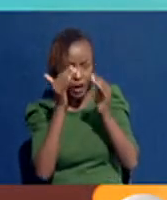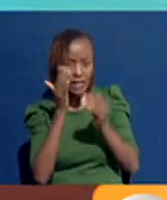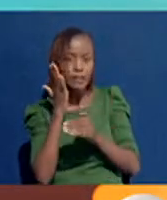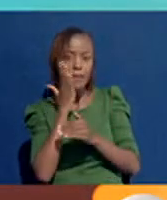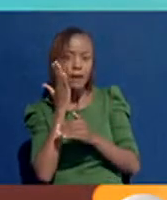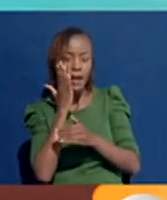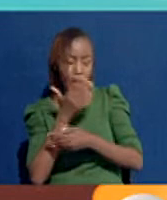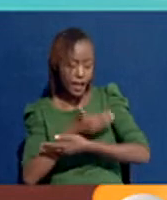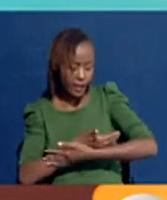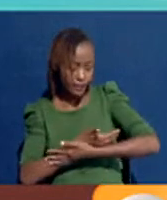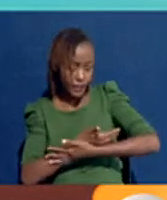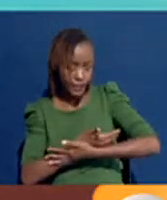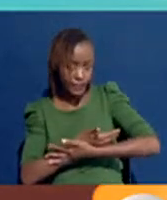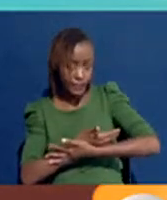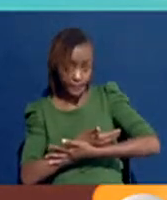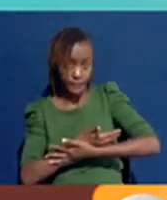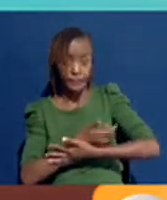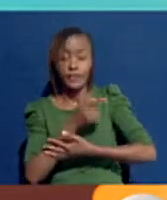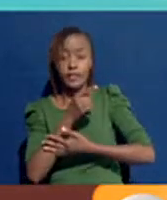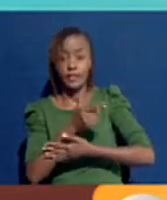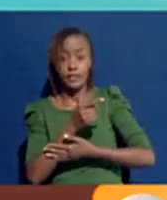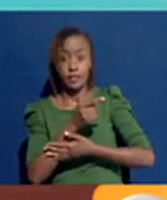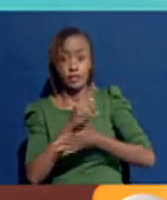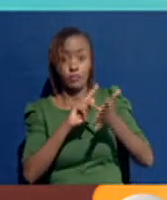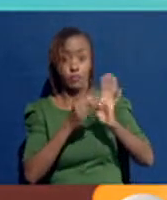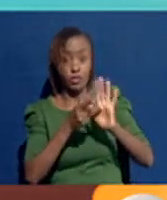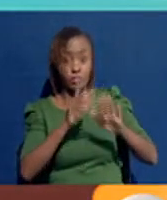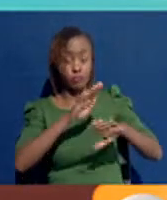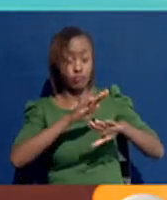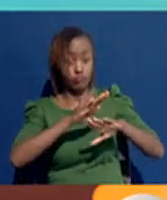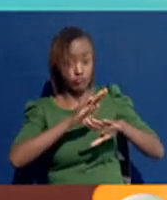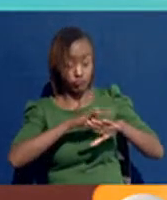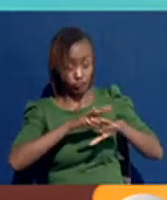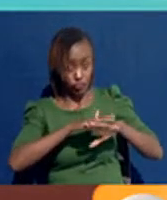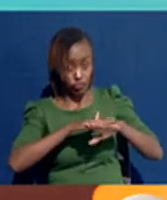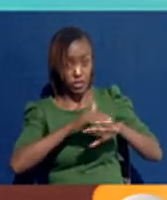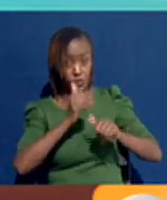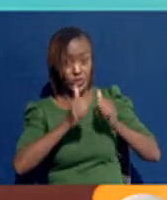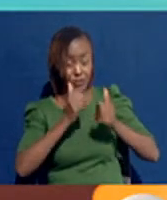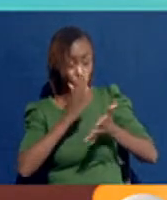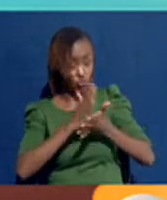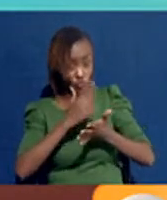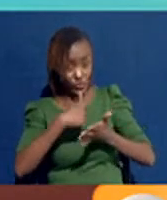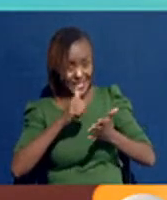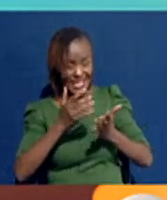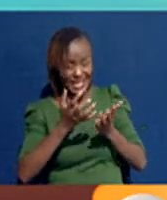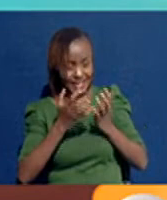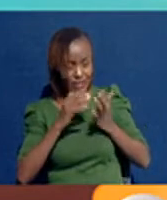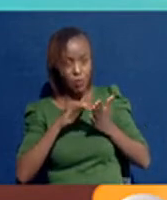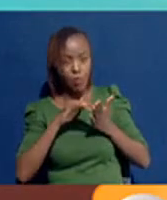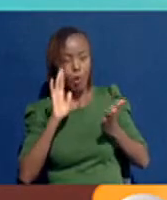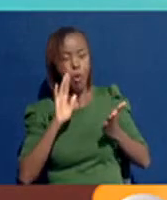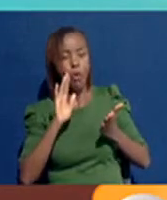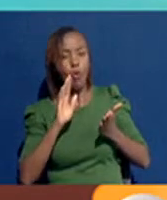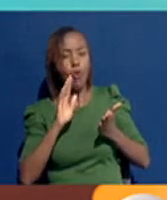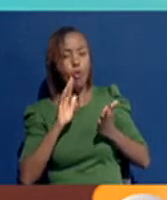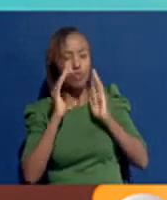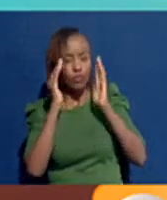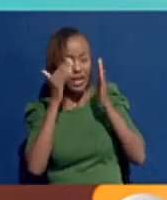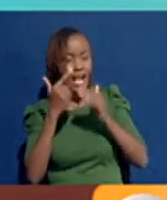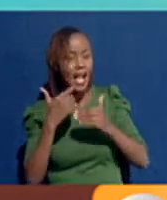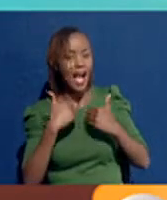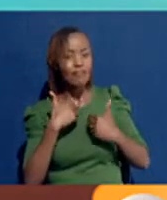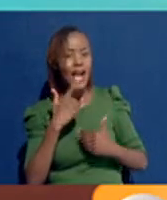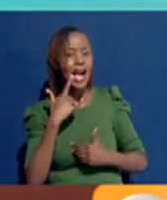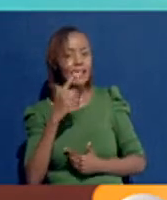mother and child hospital, which we found out that it's a very big demand in that area. So we are repurposing that one so that we will be having